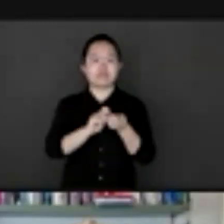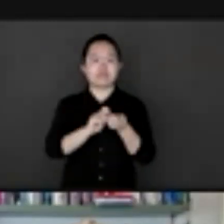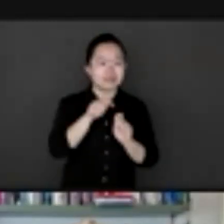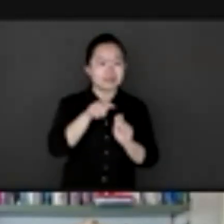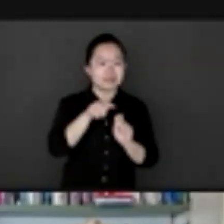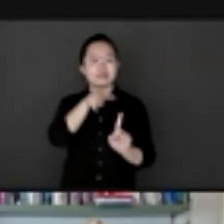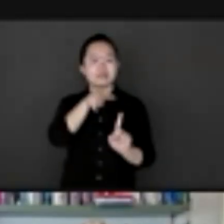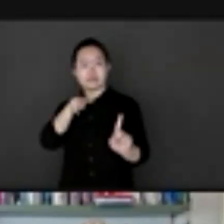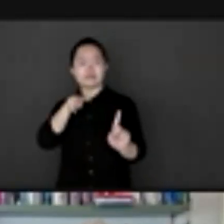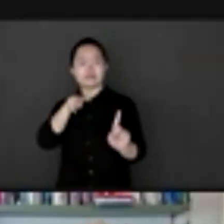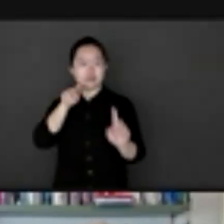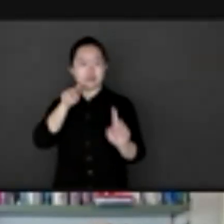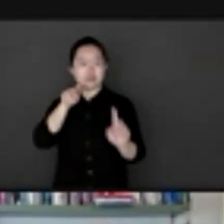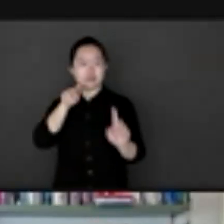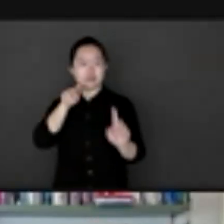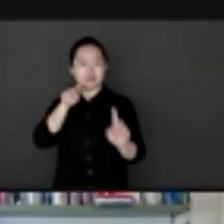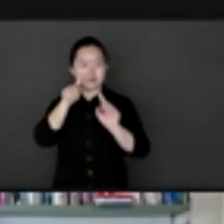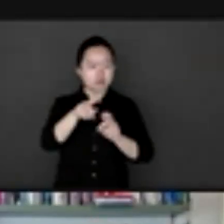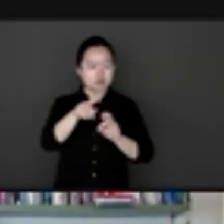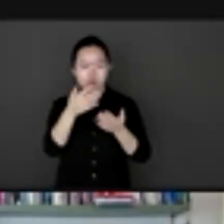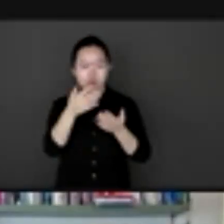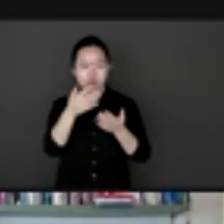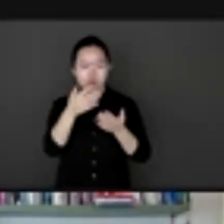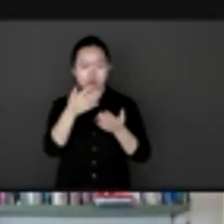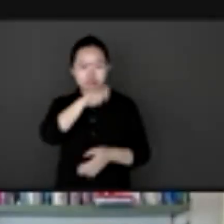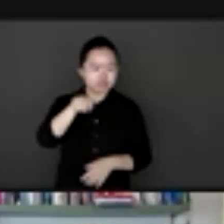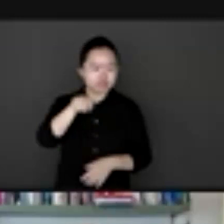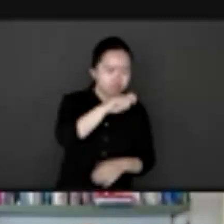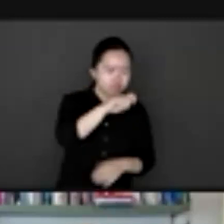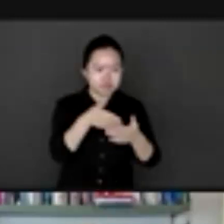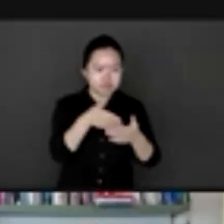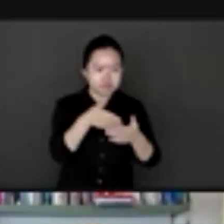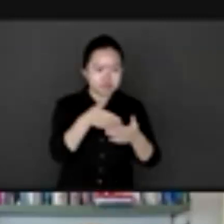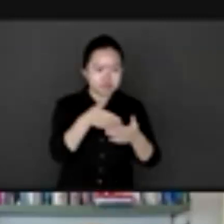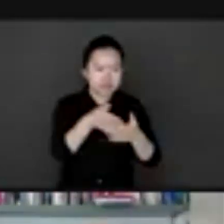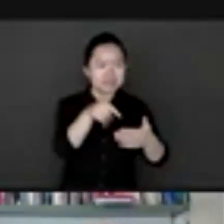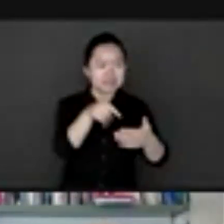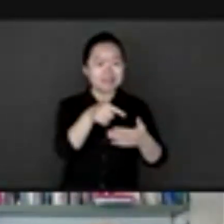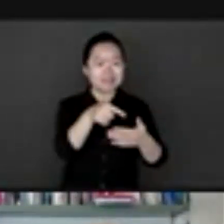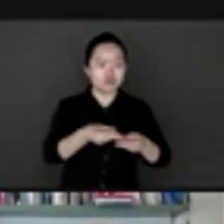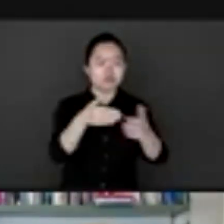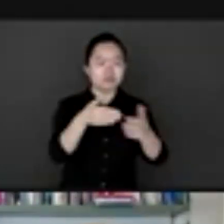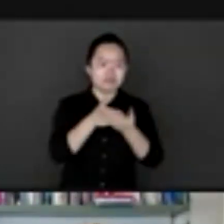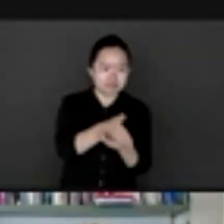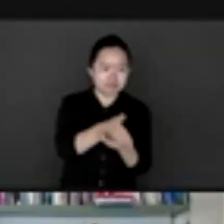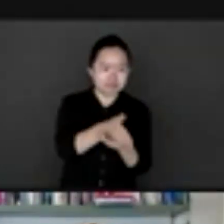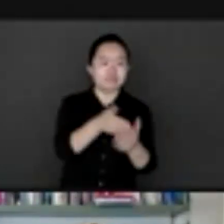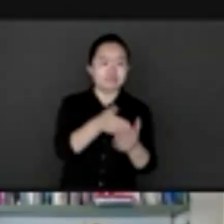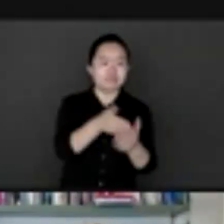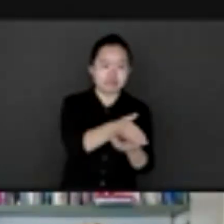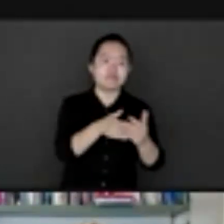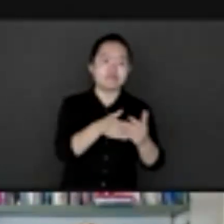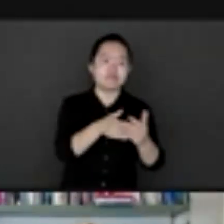simplified monitoring of a subset of criteria of over 27,000 websites, covering more than 4